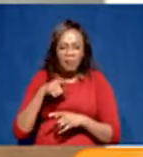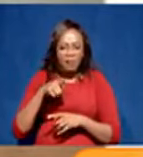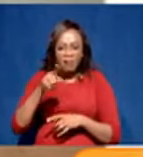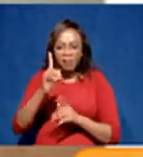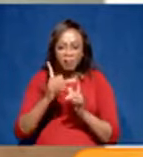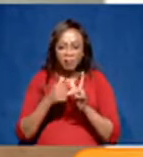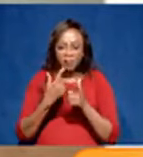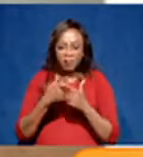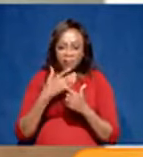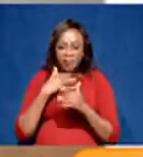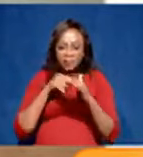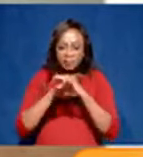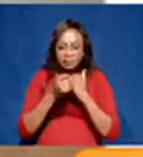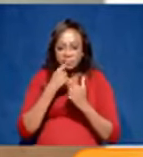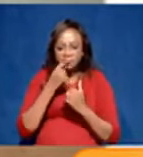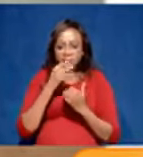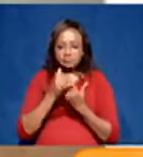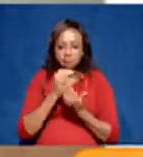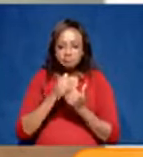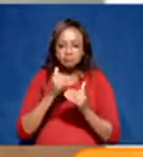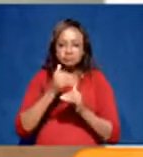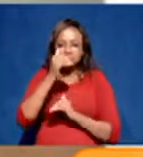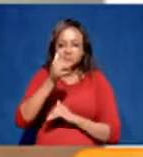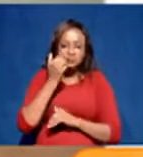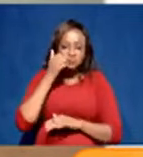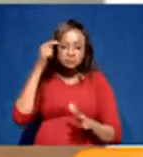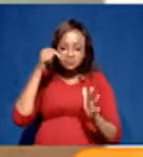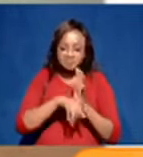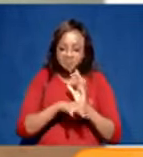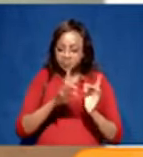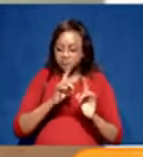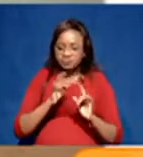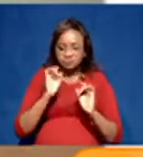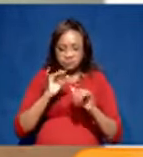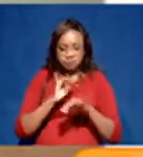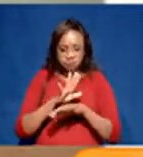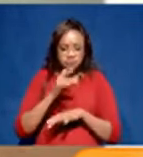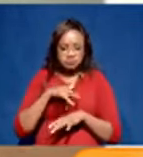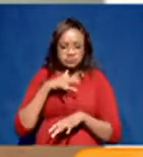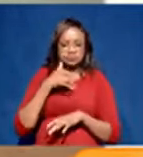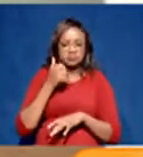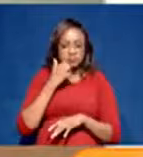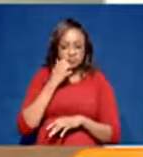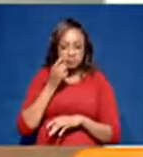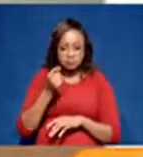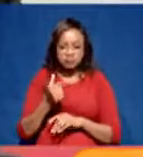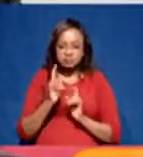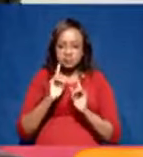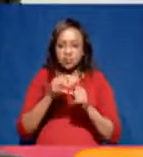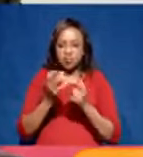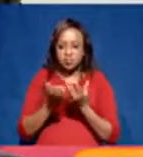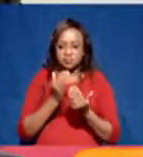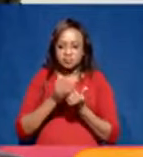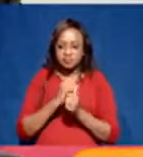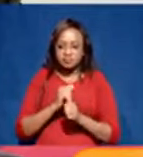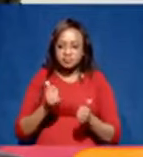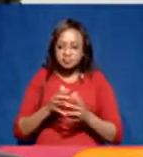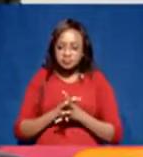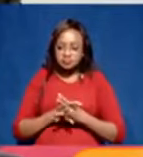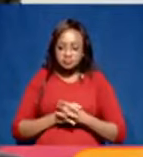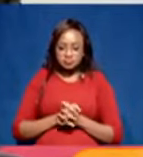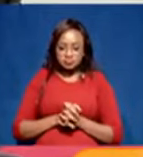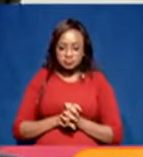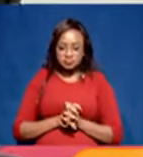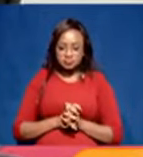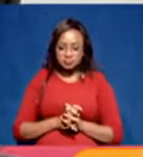seek healthcare when it is advanced. Yeah. They'll be able to seek it early enough. We shall be able to manage it at the bottom. Now, CS, you know very well that you can be